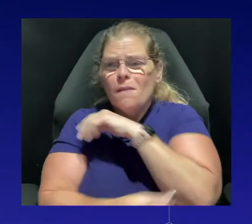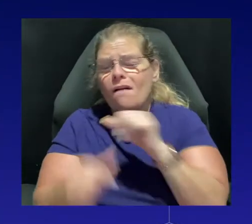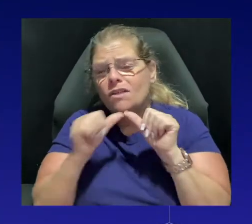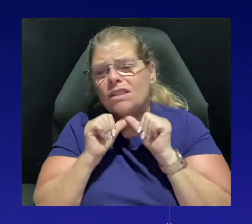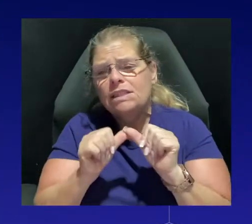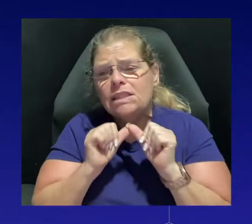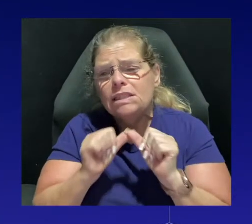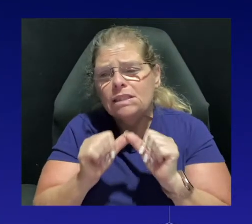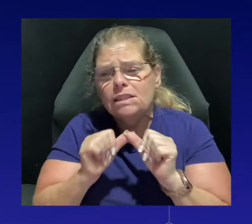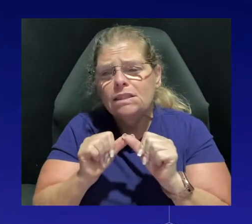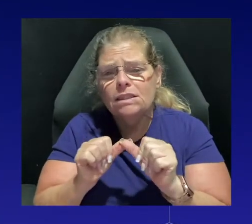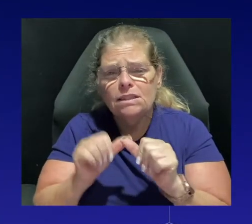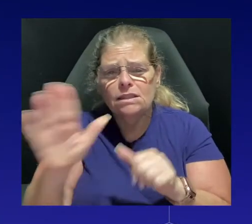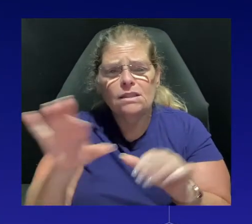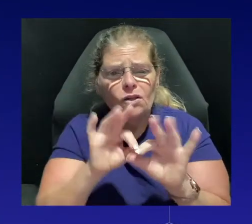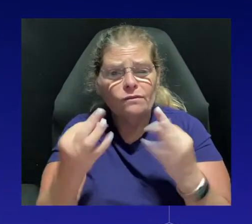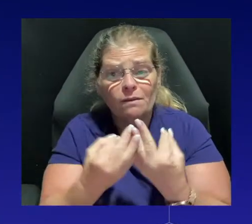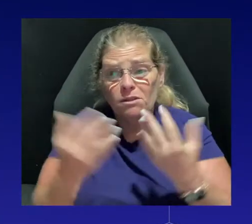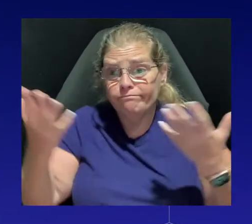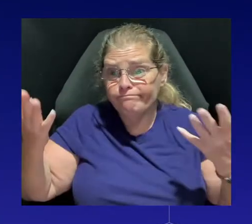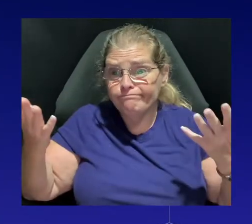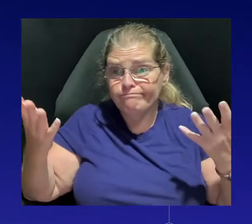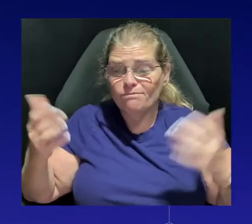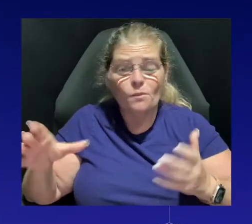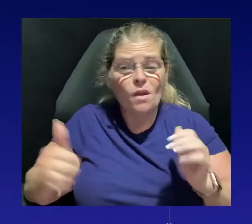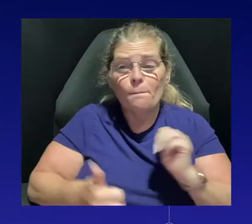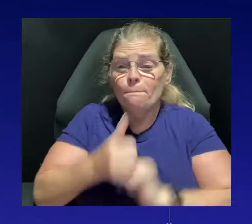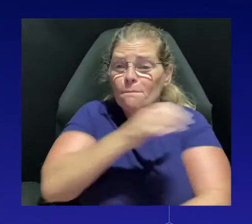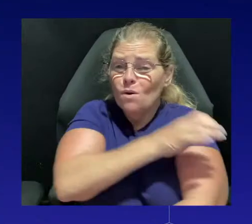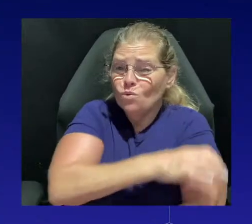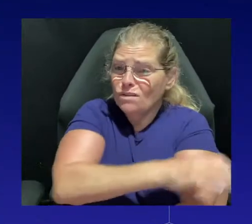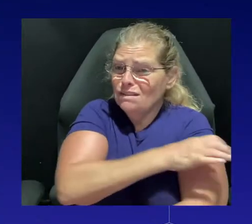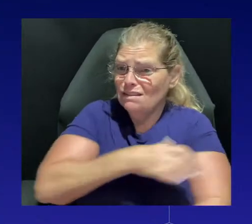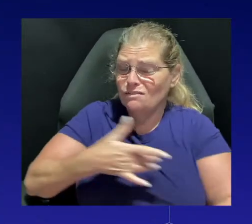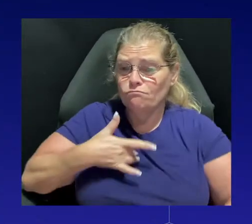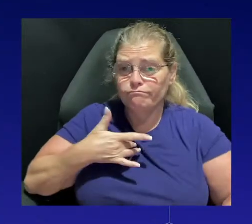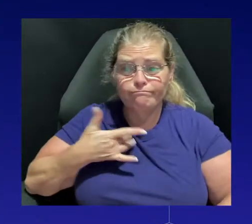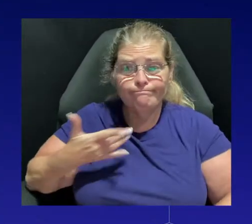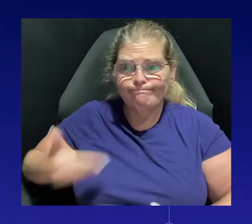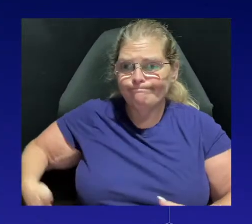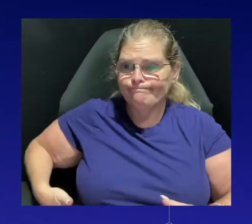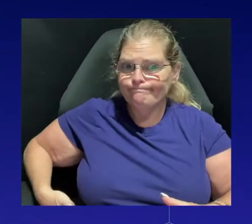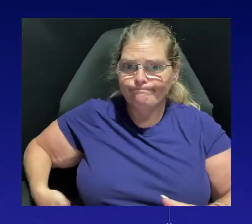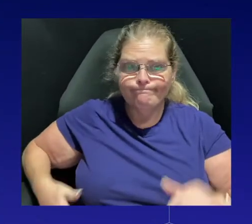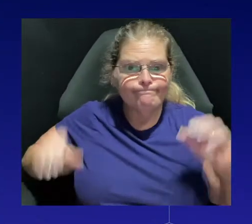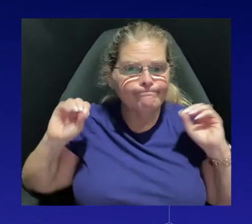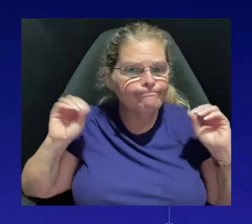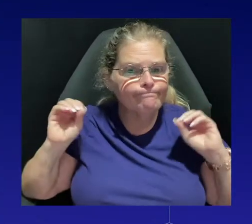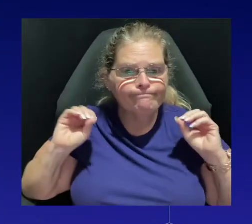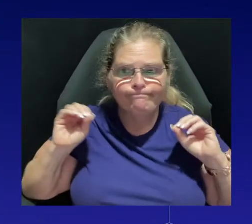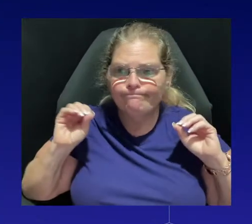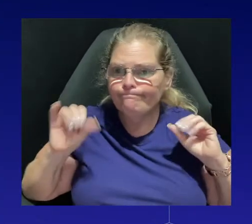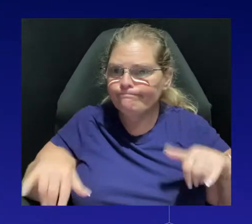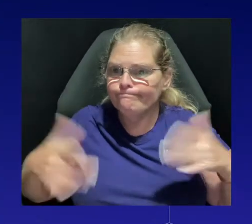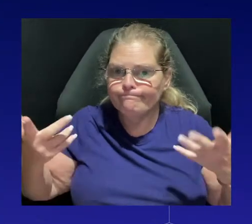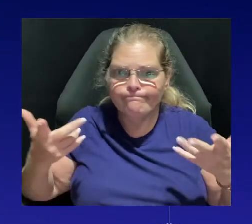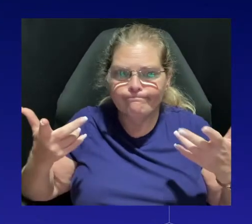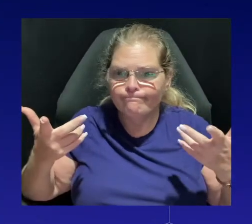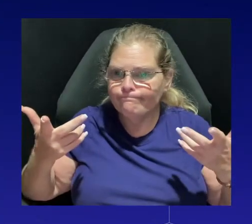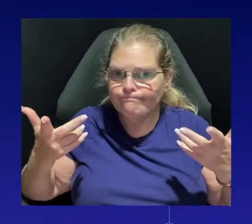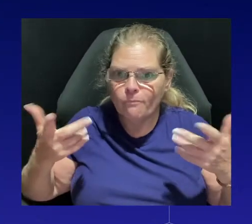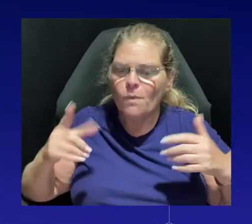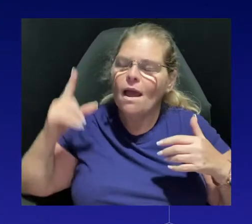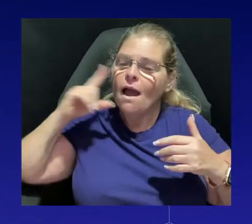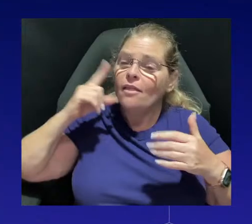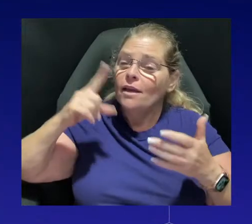times. Most clinicians don't have a sense of that when they take care of patients. And I think in research, it's